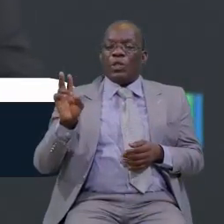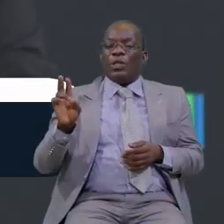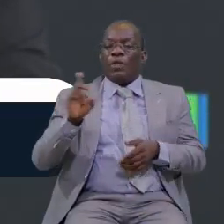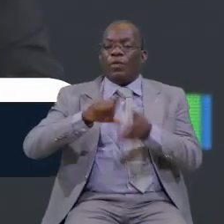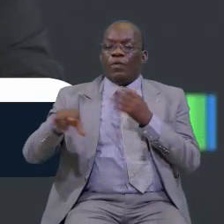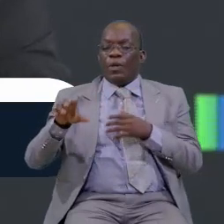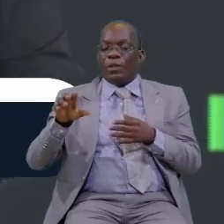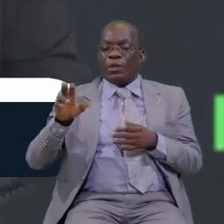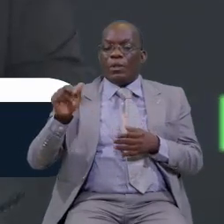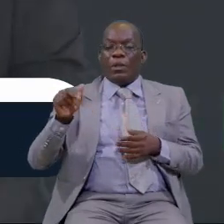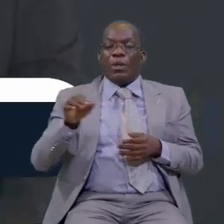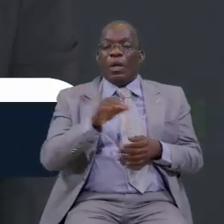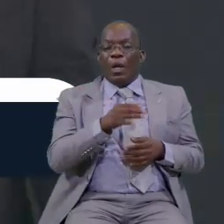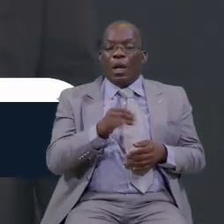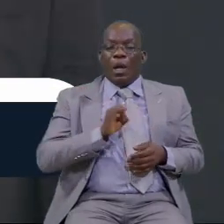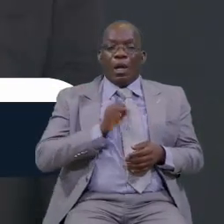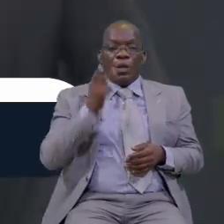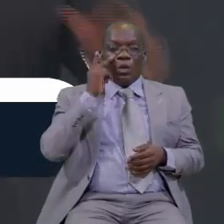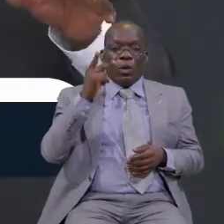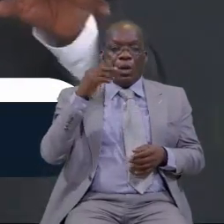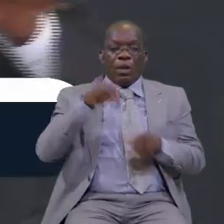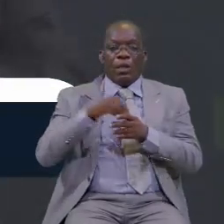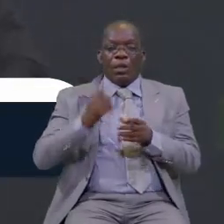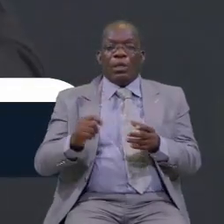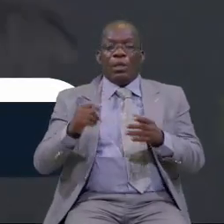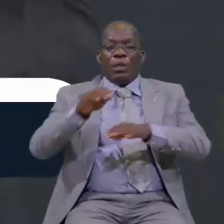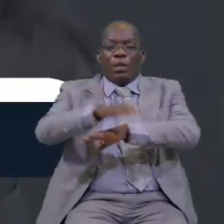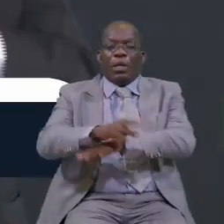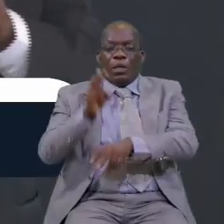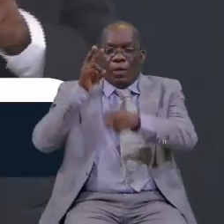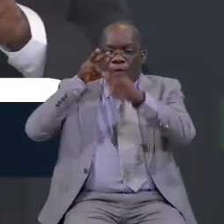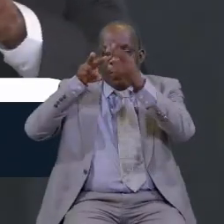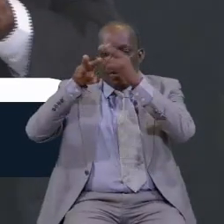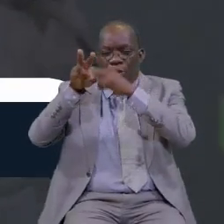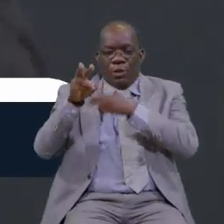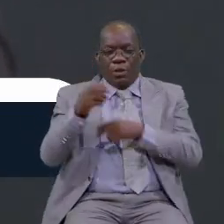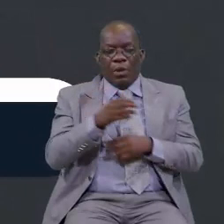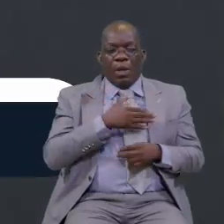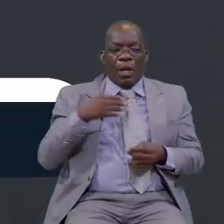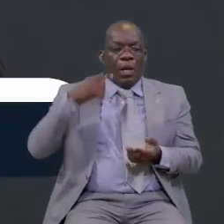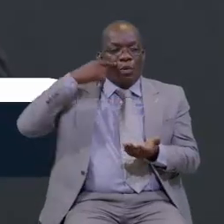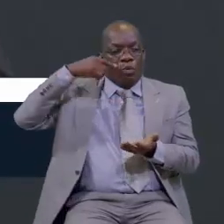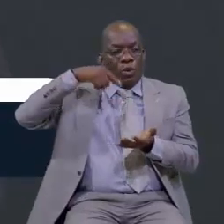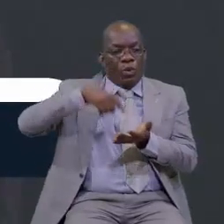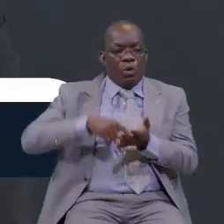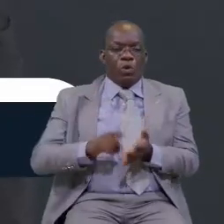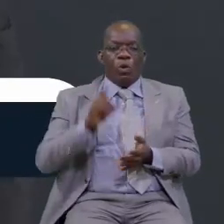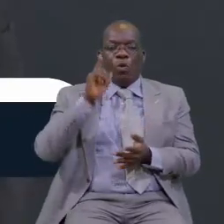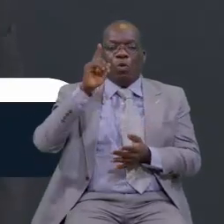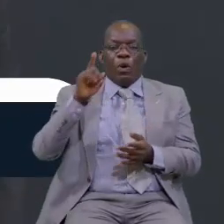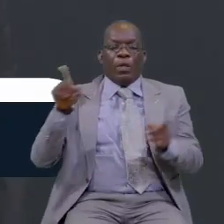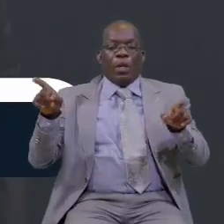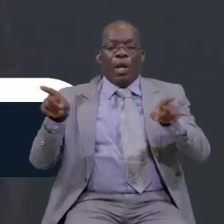saw in the night vision, and behold, one like the